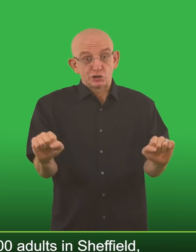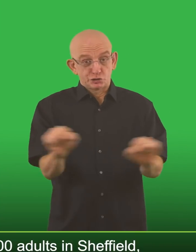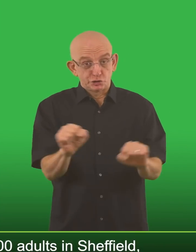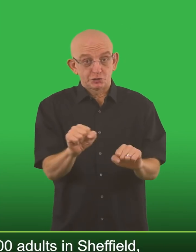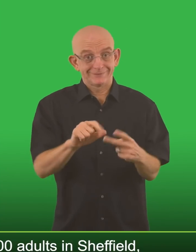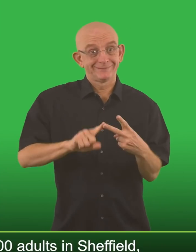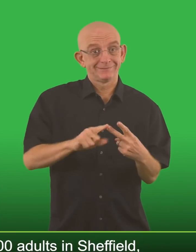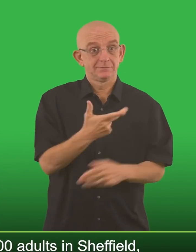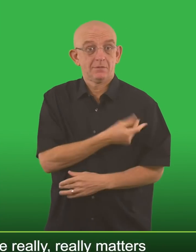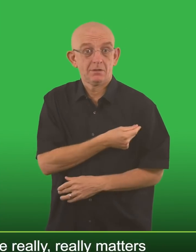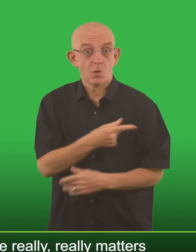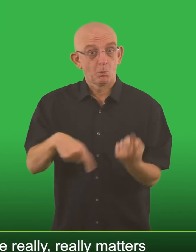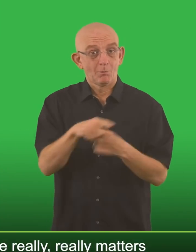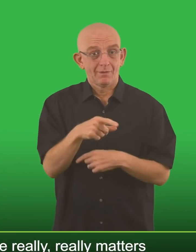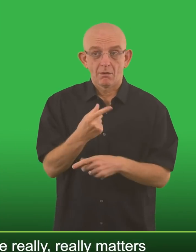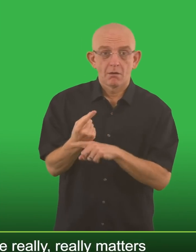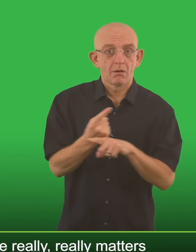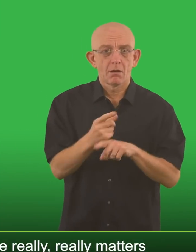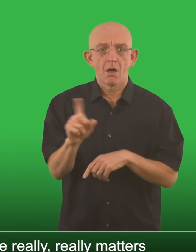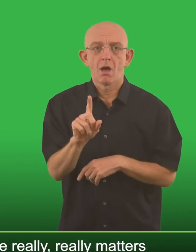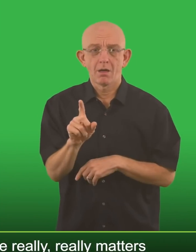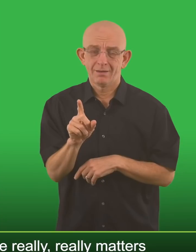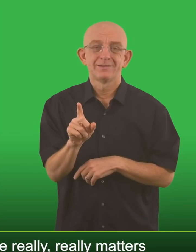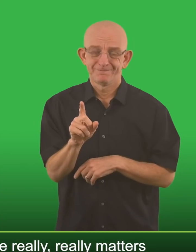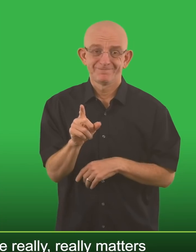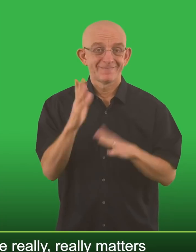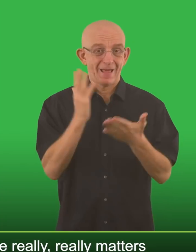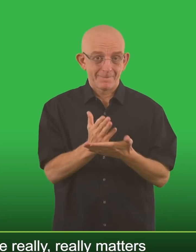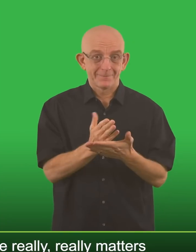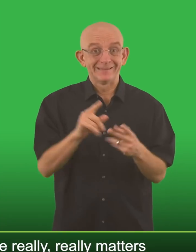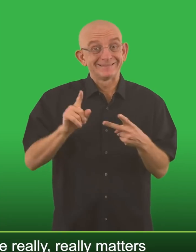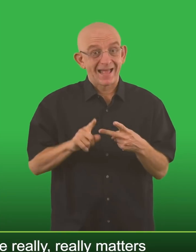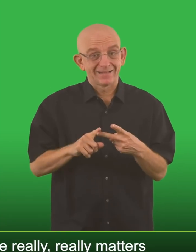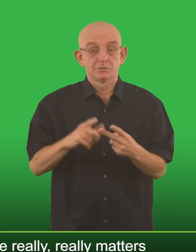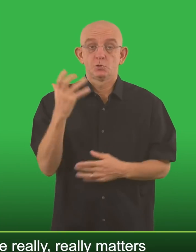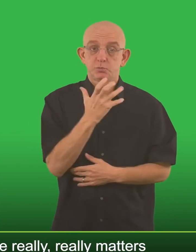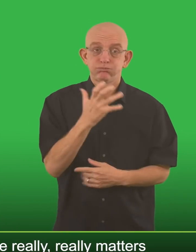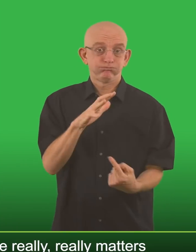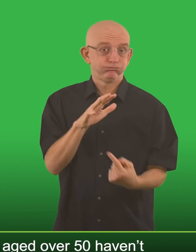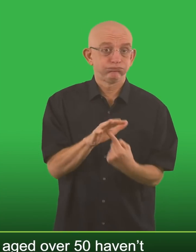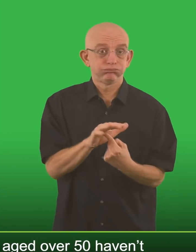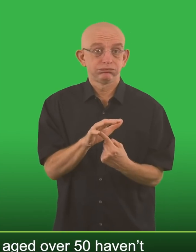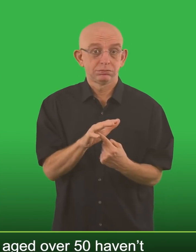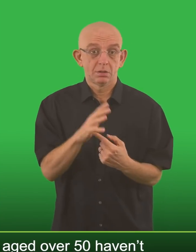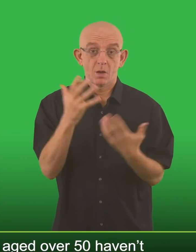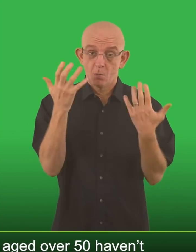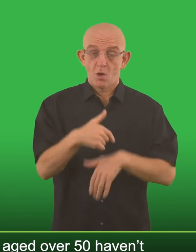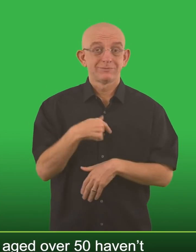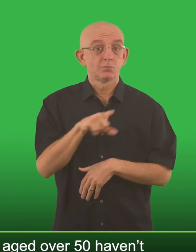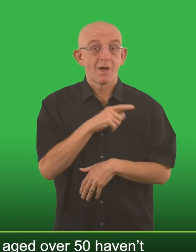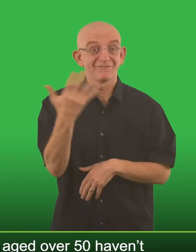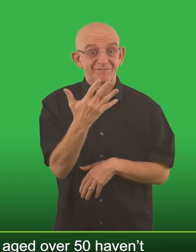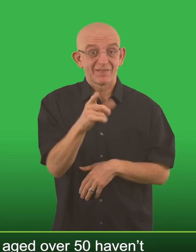haven't yet had dose 2. What we're learning is that the second dose really, really matters.